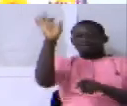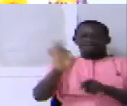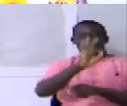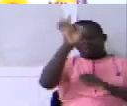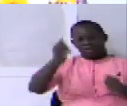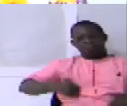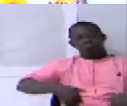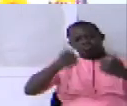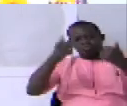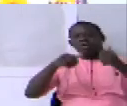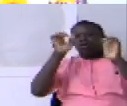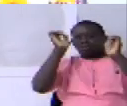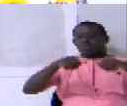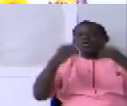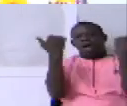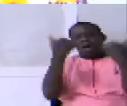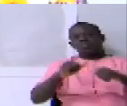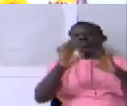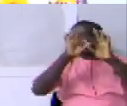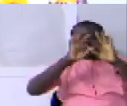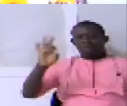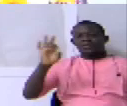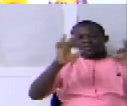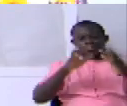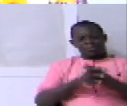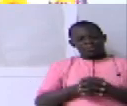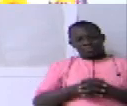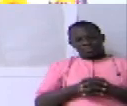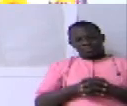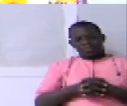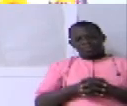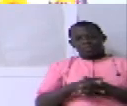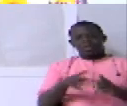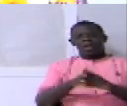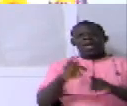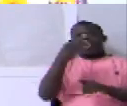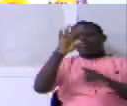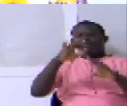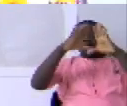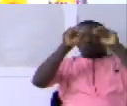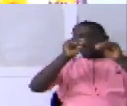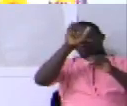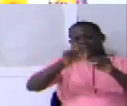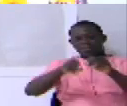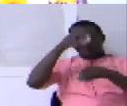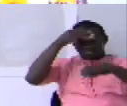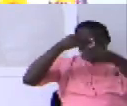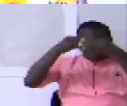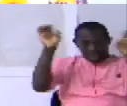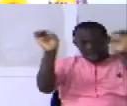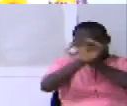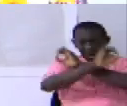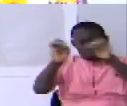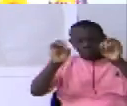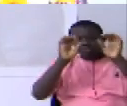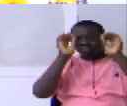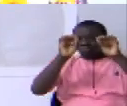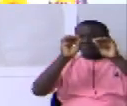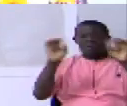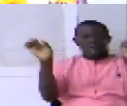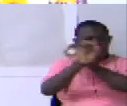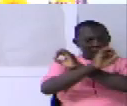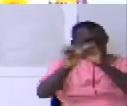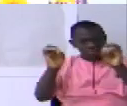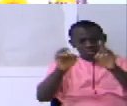Ibaje la maralo bunda do kola karola woto bebete ala la aytiling. But if officers are not educated, Burning officer lumal londi soto. they